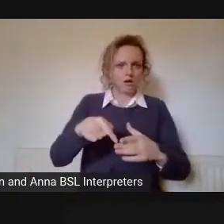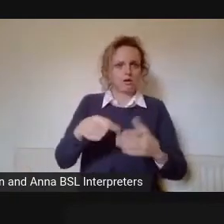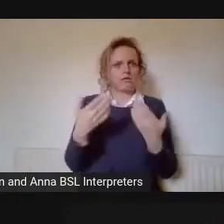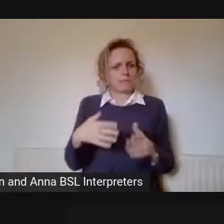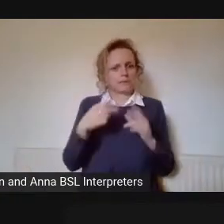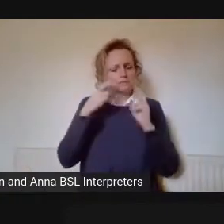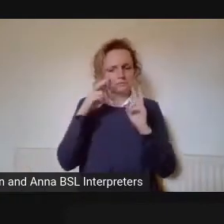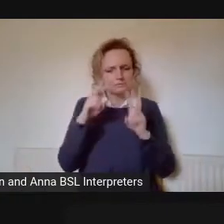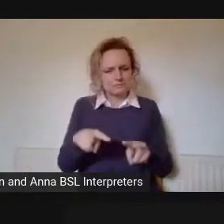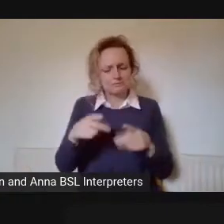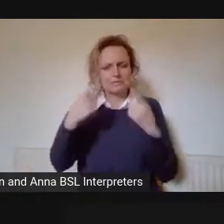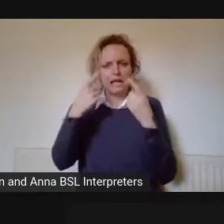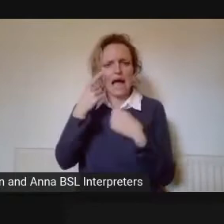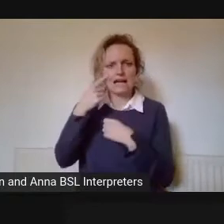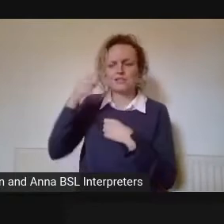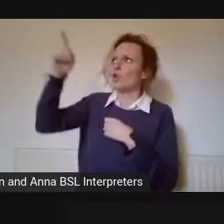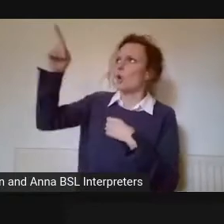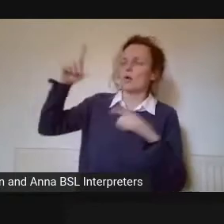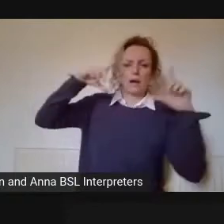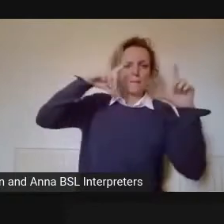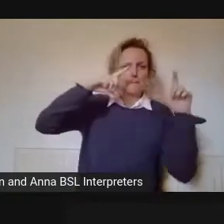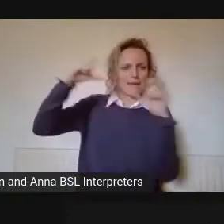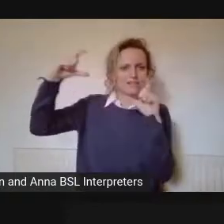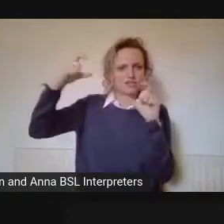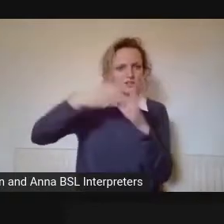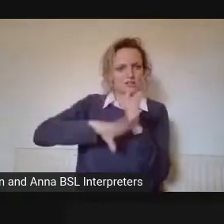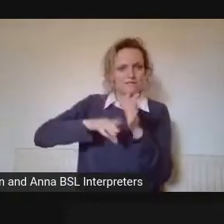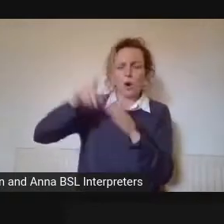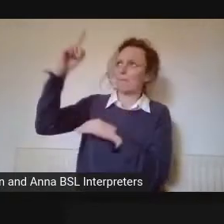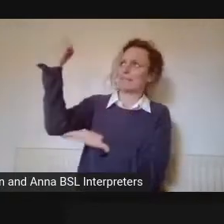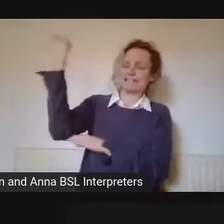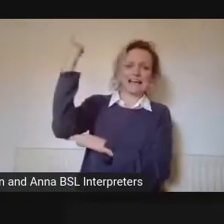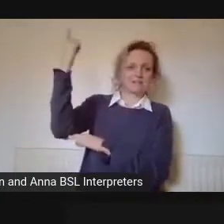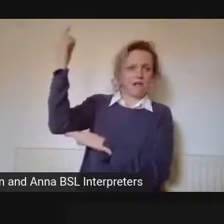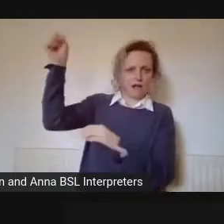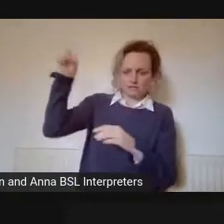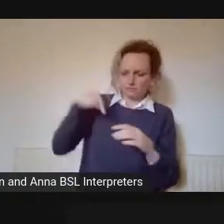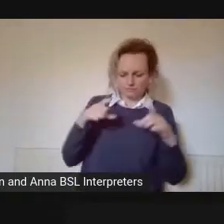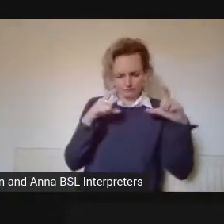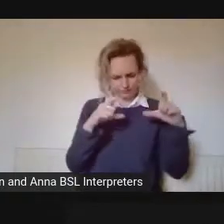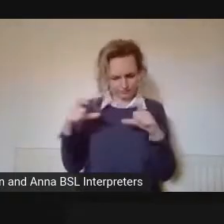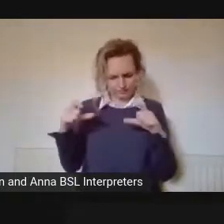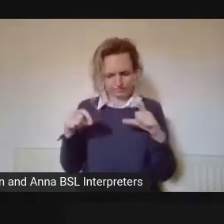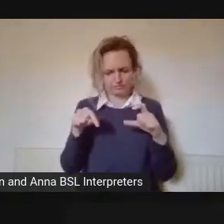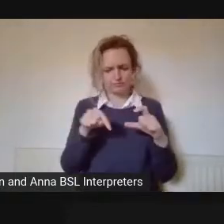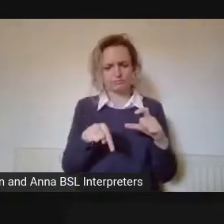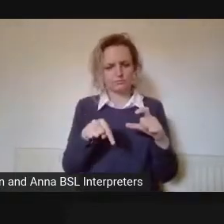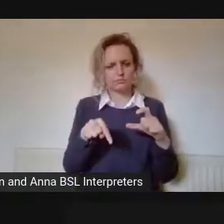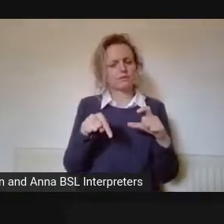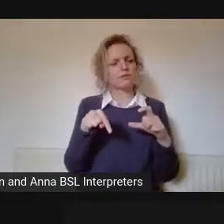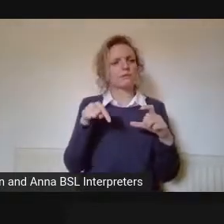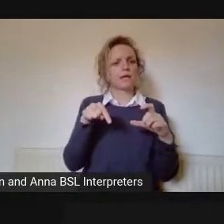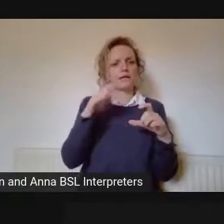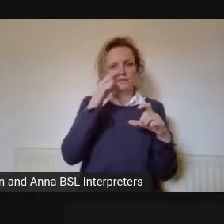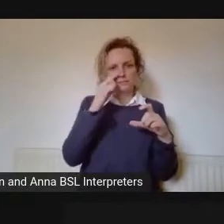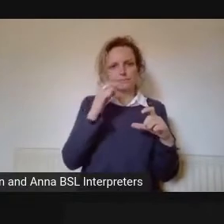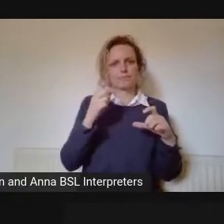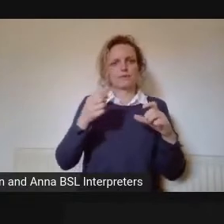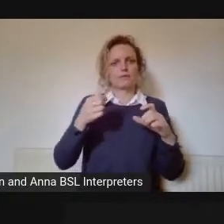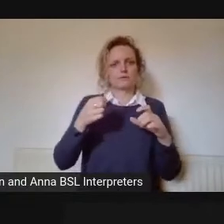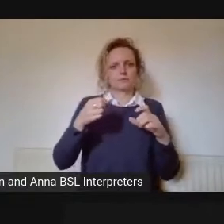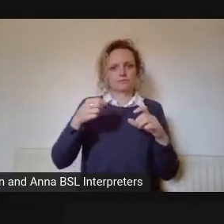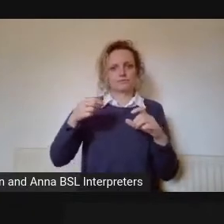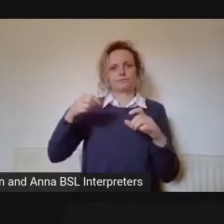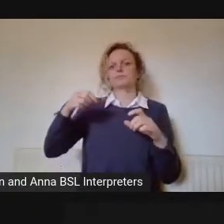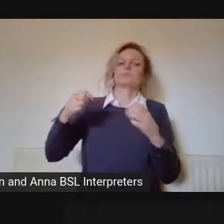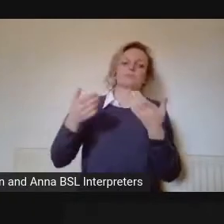the campesinos, the small farmers who had been repeatedly fumigated throughout the years, and the very devastating effects to their own lives,